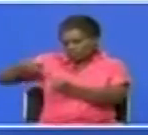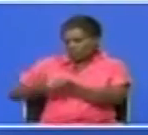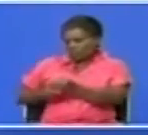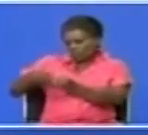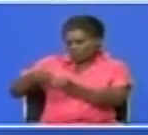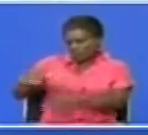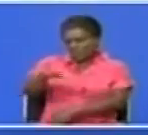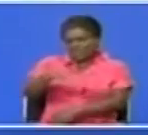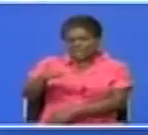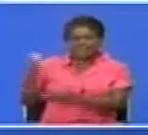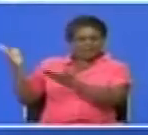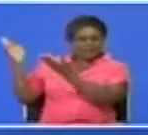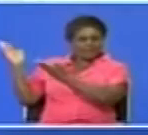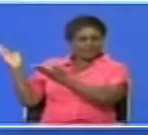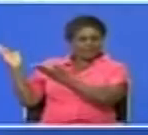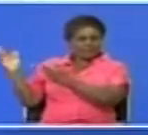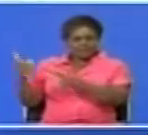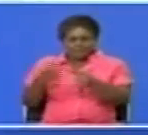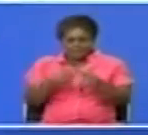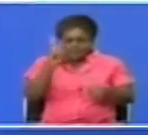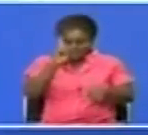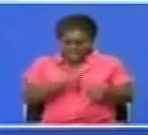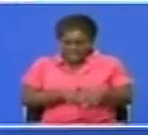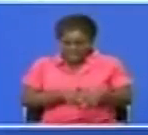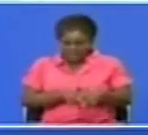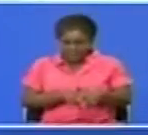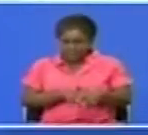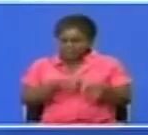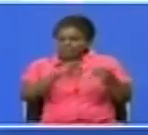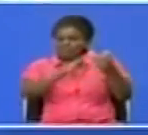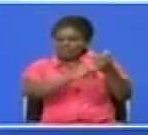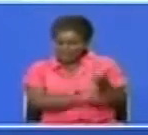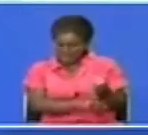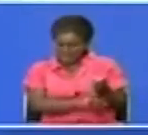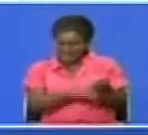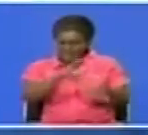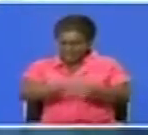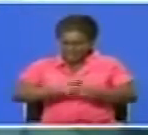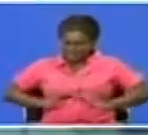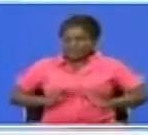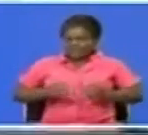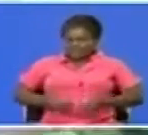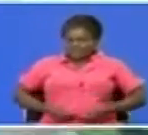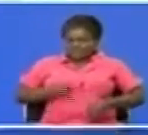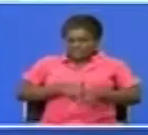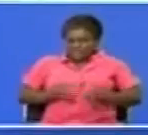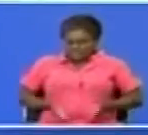Elgeyo Marakwet County. Lakini wakati atakapo ameshaoa akishapata mimba wakati wa kwenda